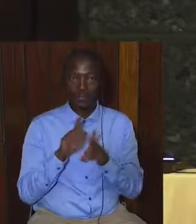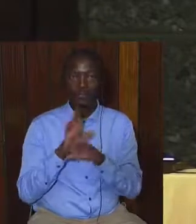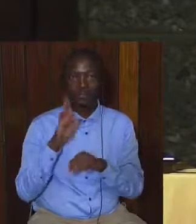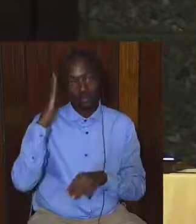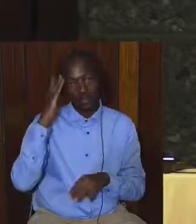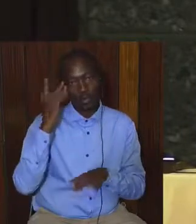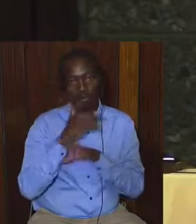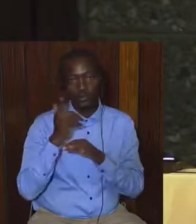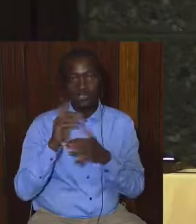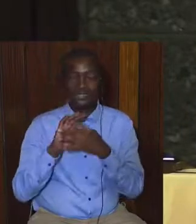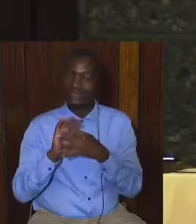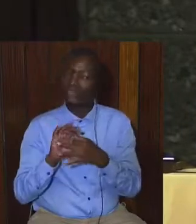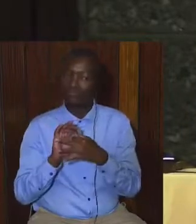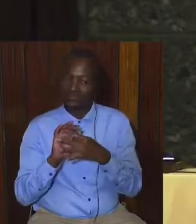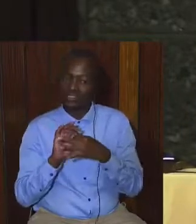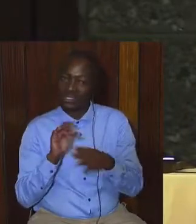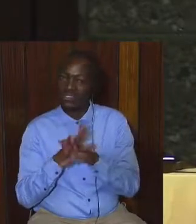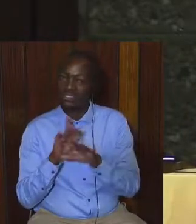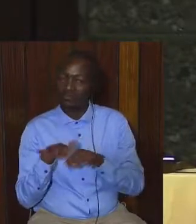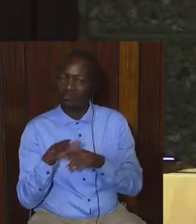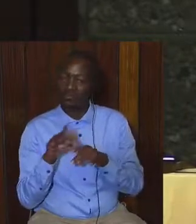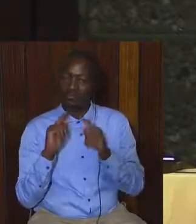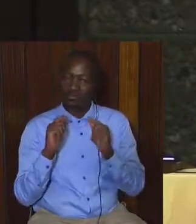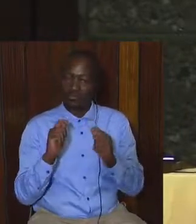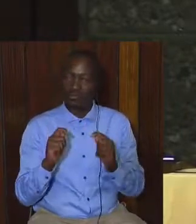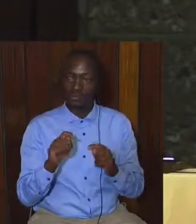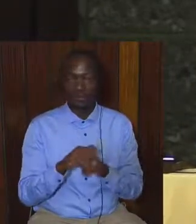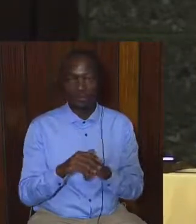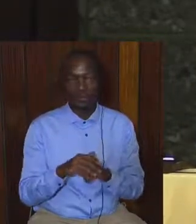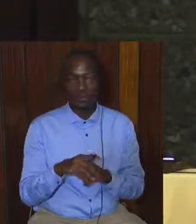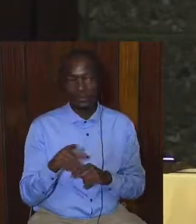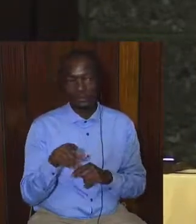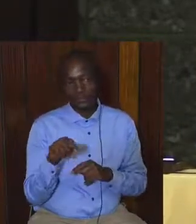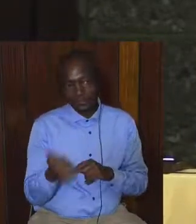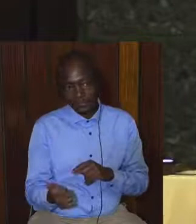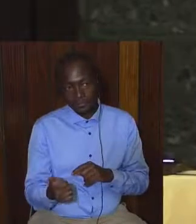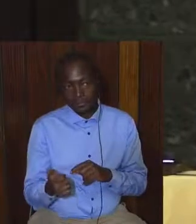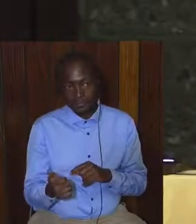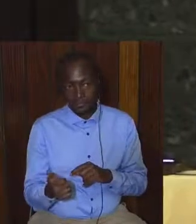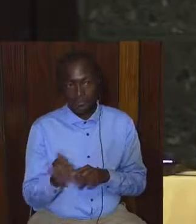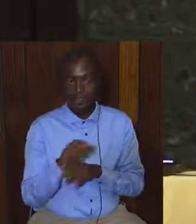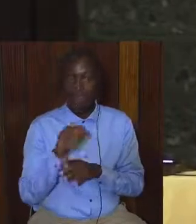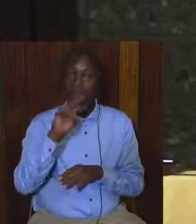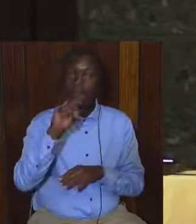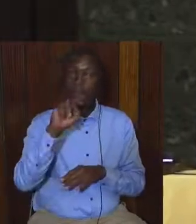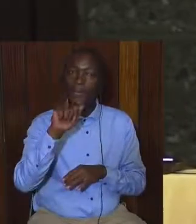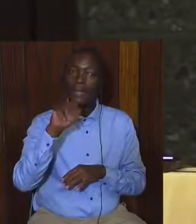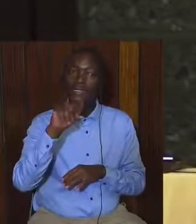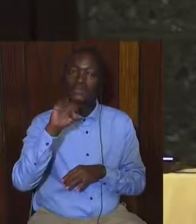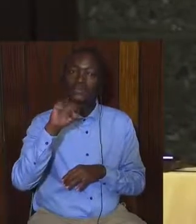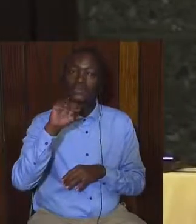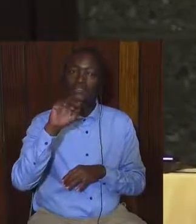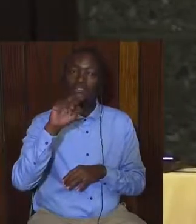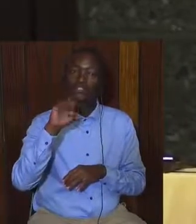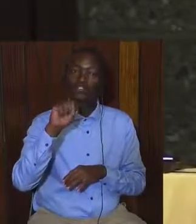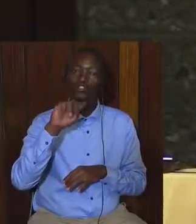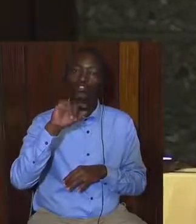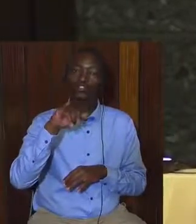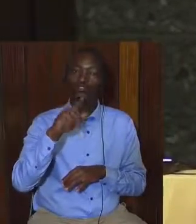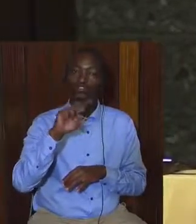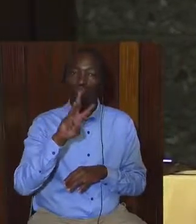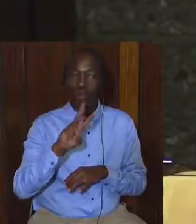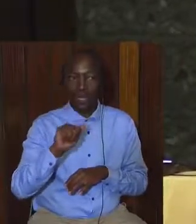areas in relation to transport. Next to Mr. van der Merwe, we have Ms. Maninjwa. She is the CEO